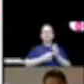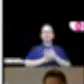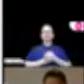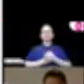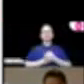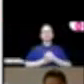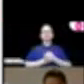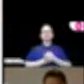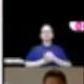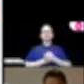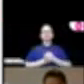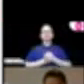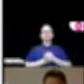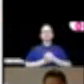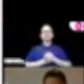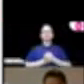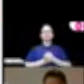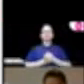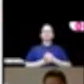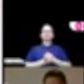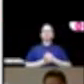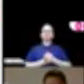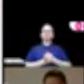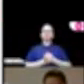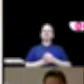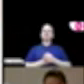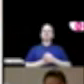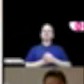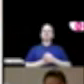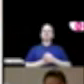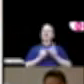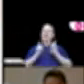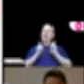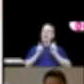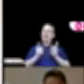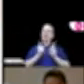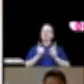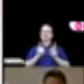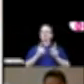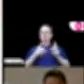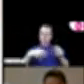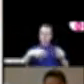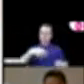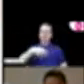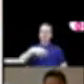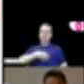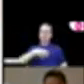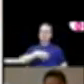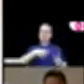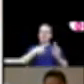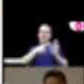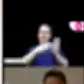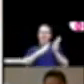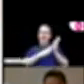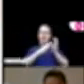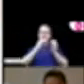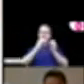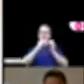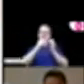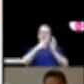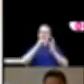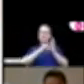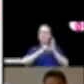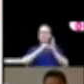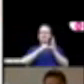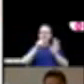What I would say is that there are 270 embassies and consulates around the world campaigning for